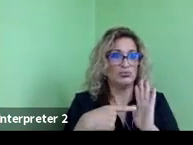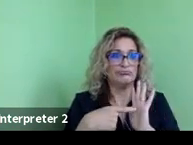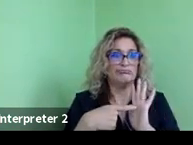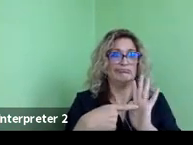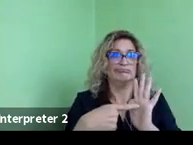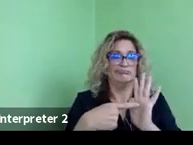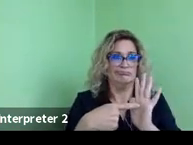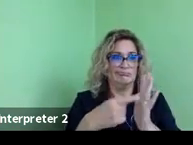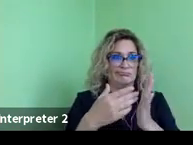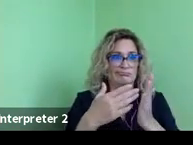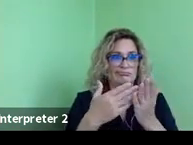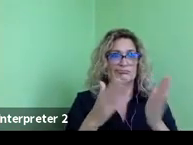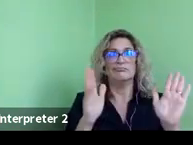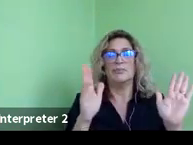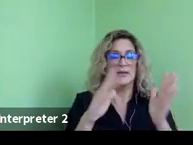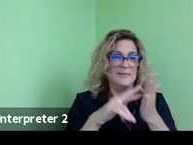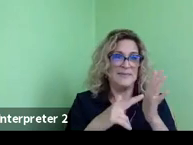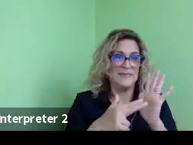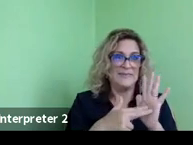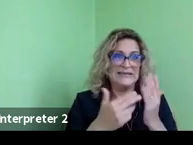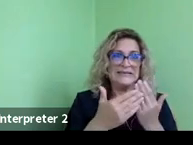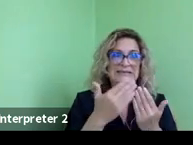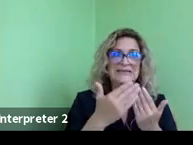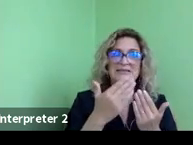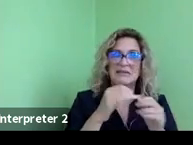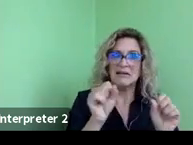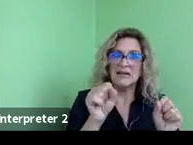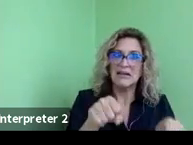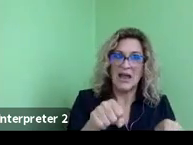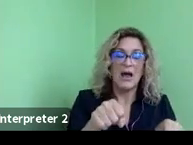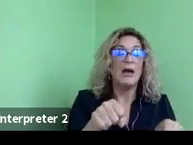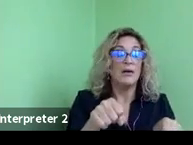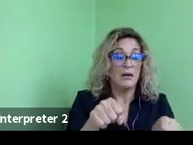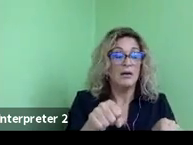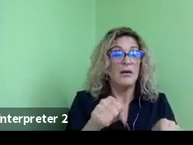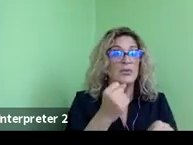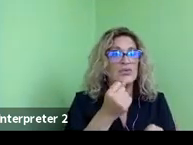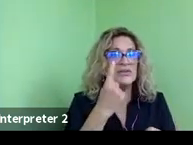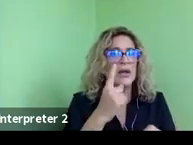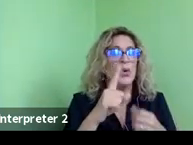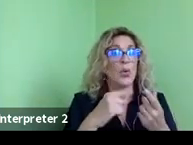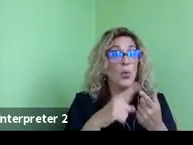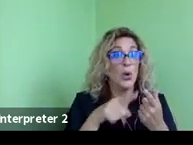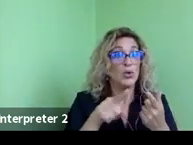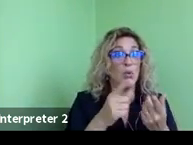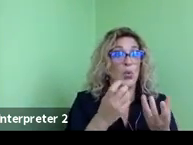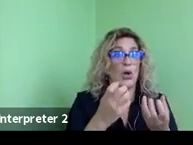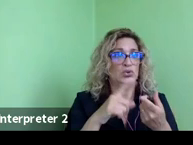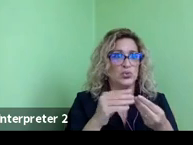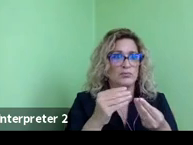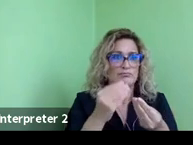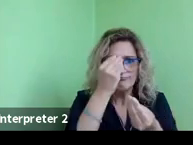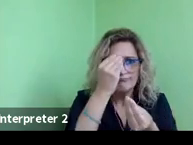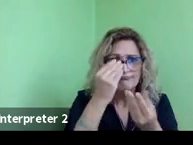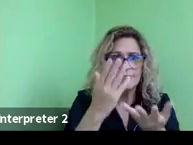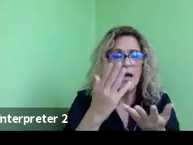that technology, whether it's accidental or purposeful, in some ways it's easier because there are a number of different access points and ways people can get